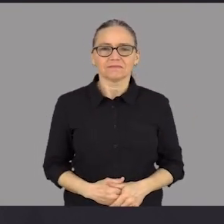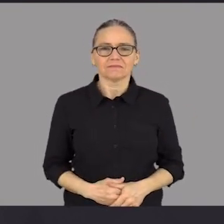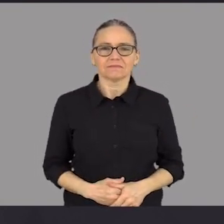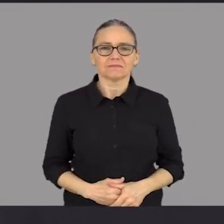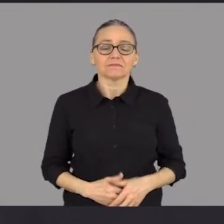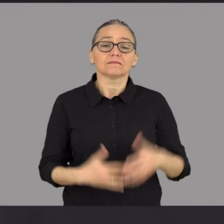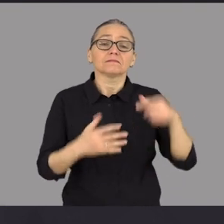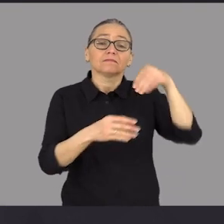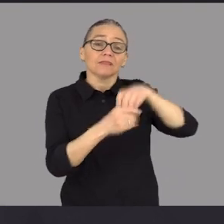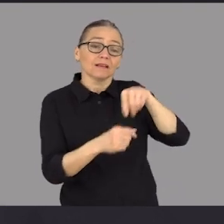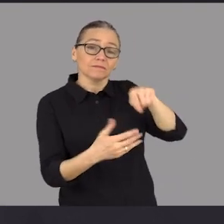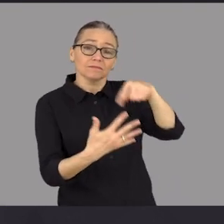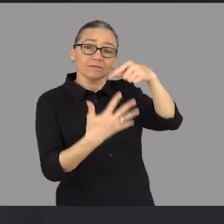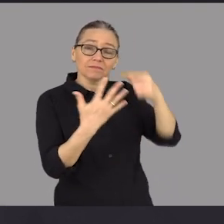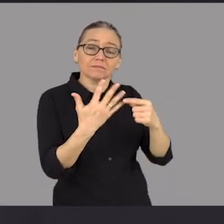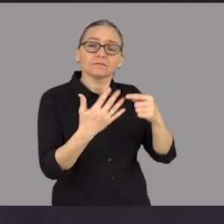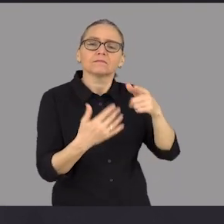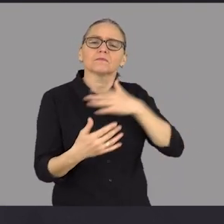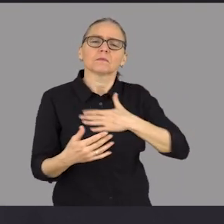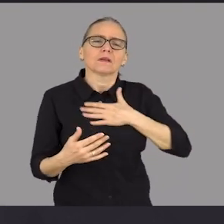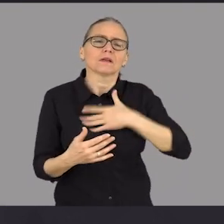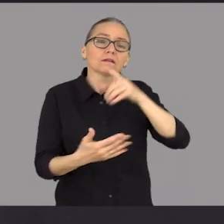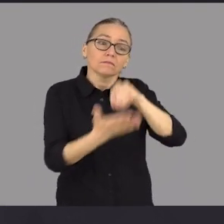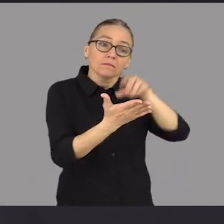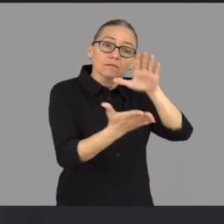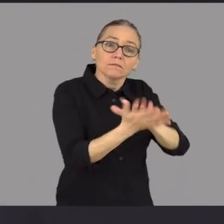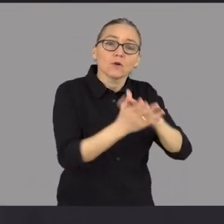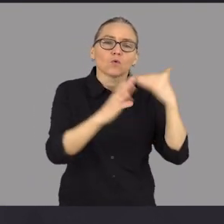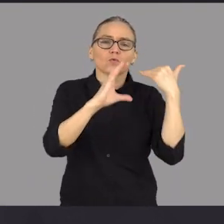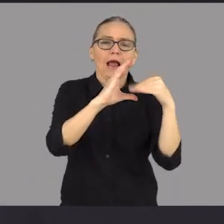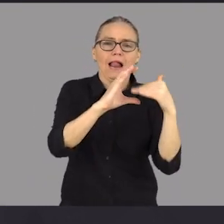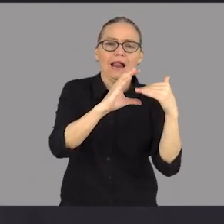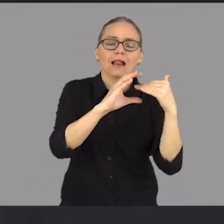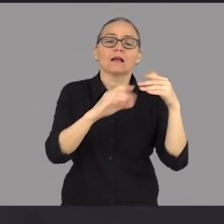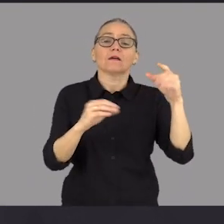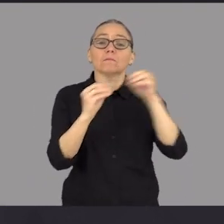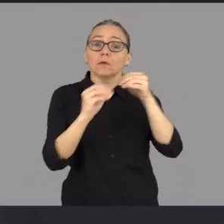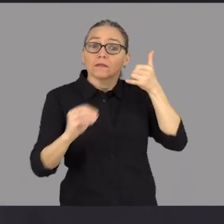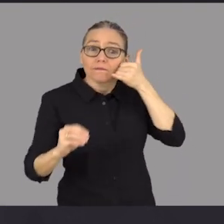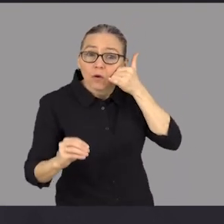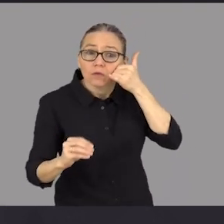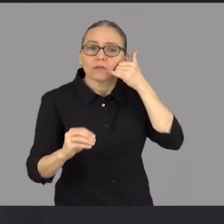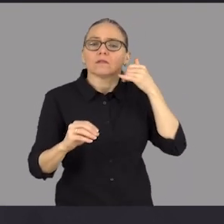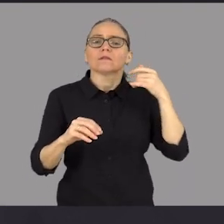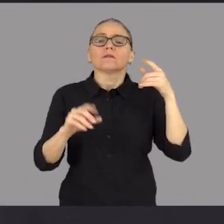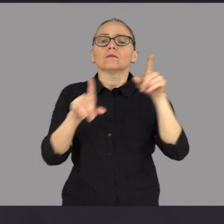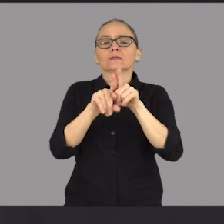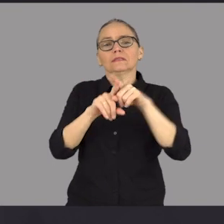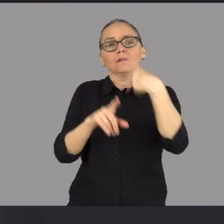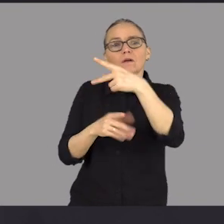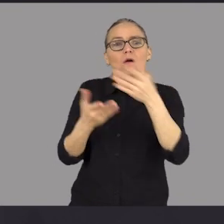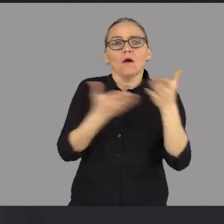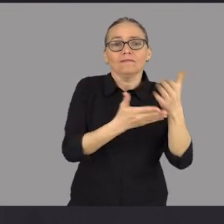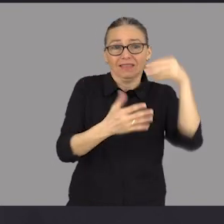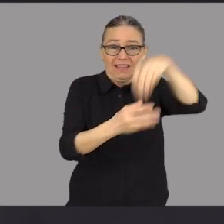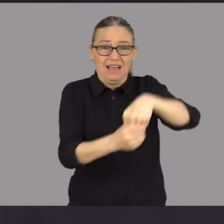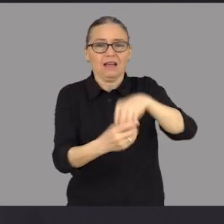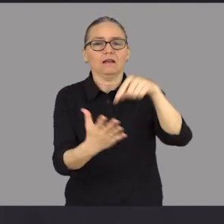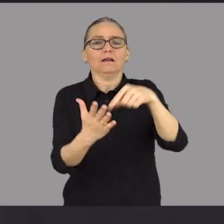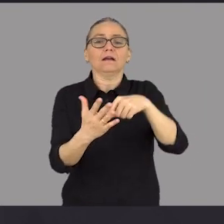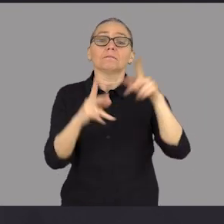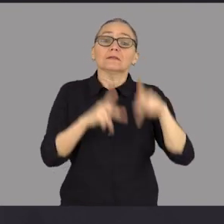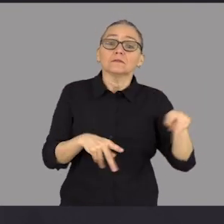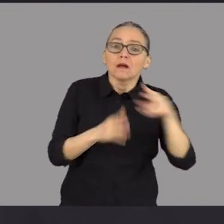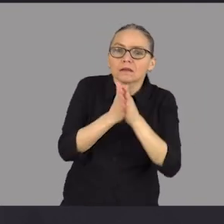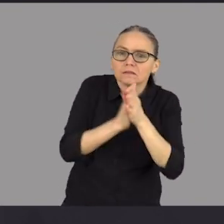In this light, ensure you provide an email address and phone number at the end of your job posting that candidates can use